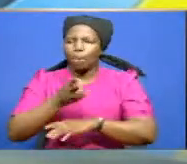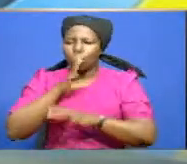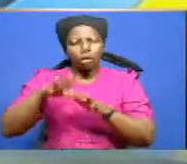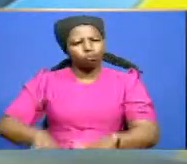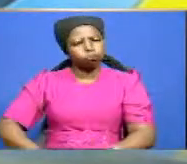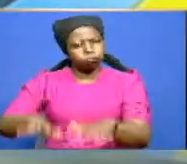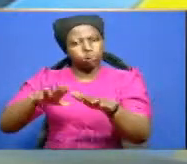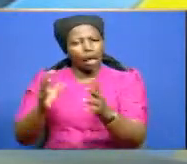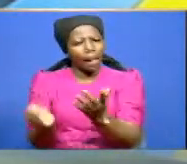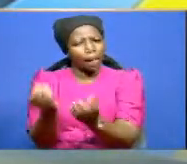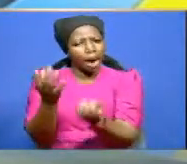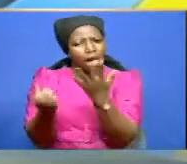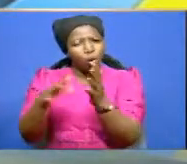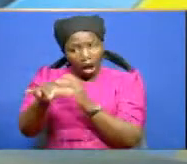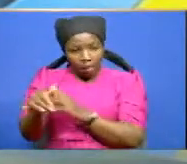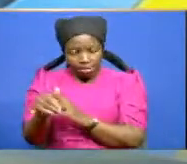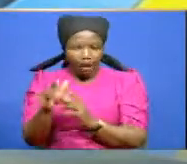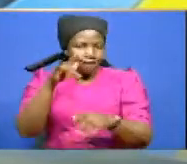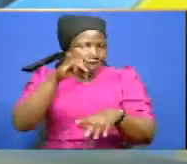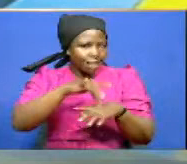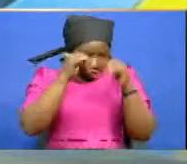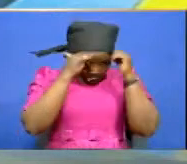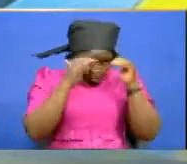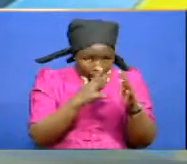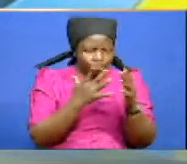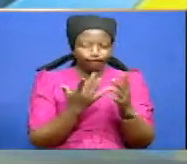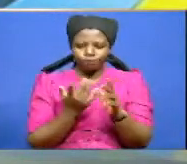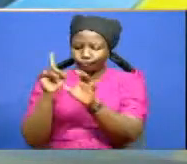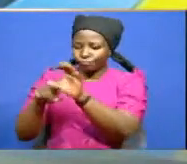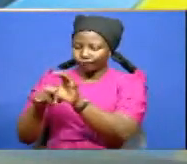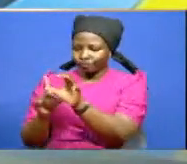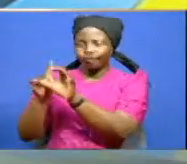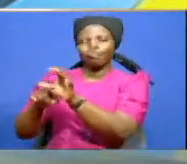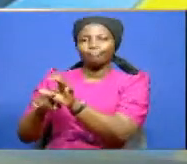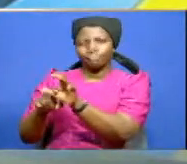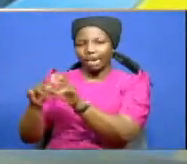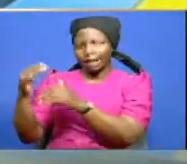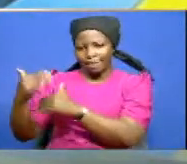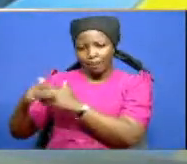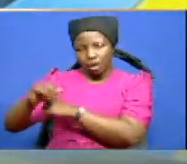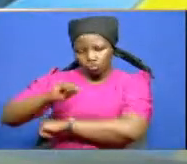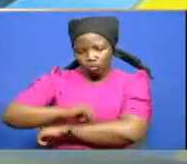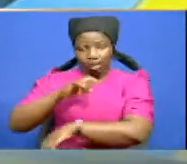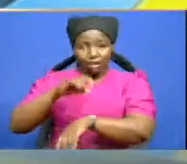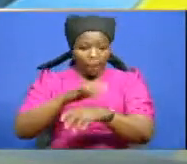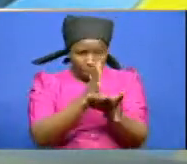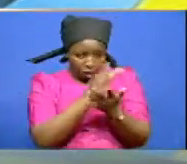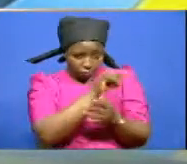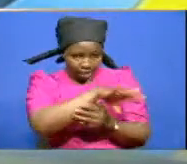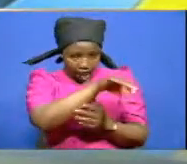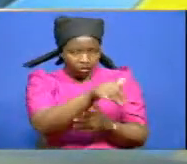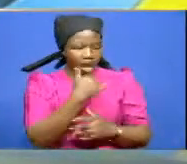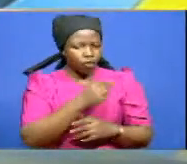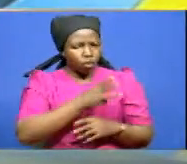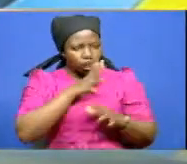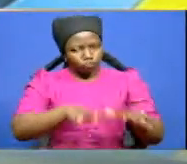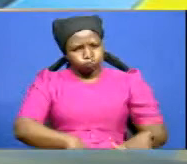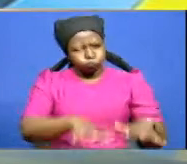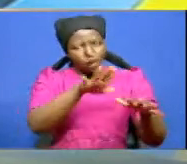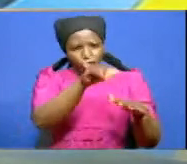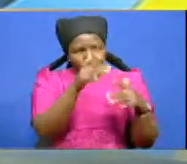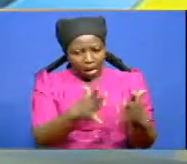County. Affected pupils have been enrolled in neighboring schools as part of the county faces unprecedented floodings by lakes Baringo